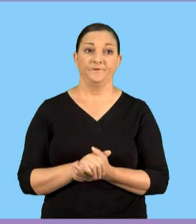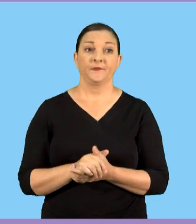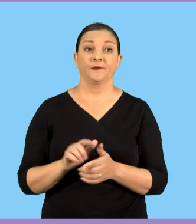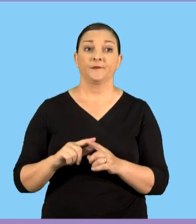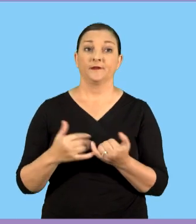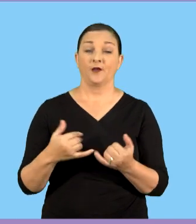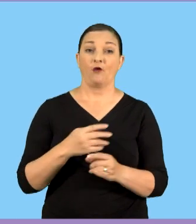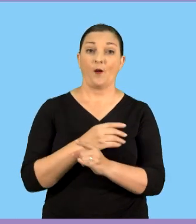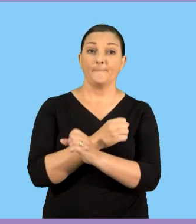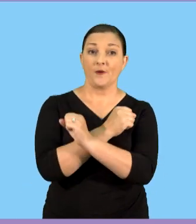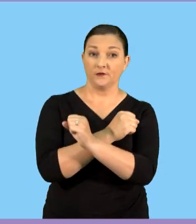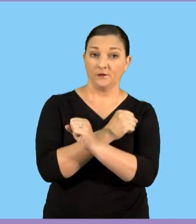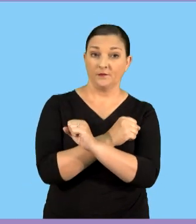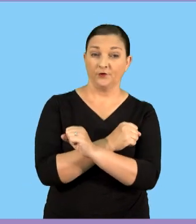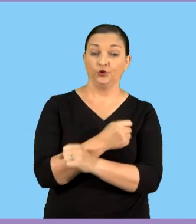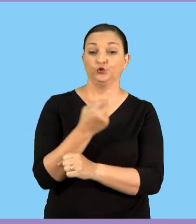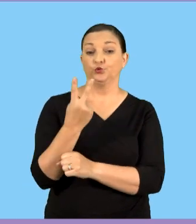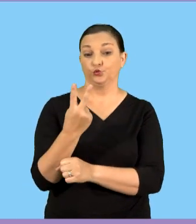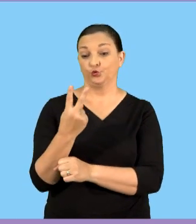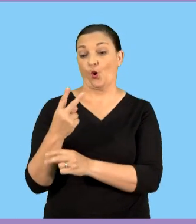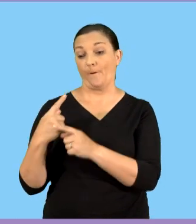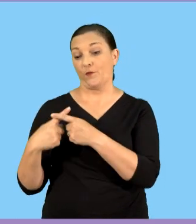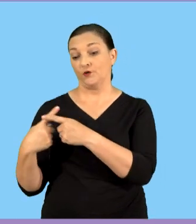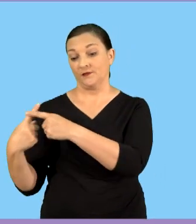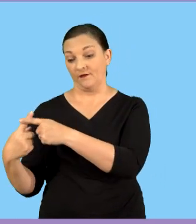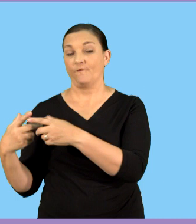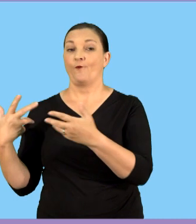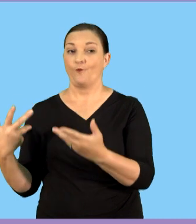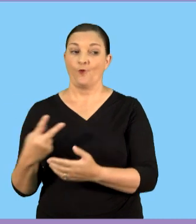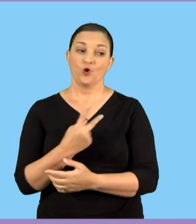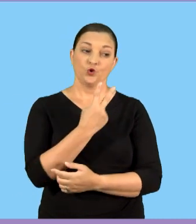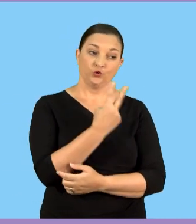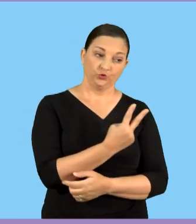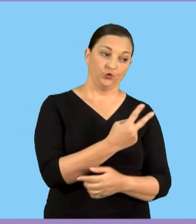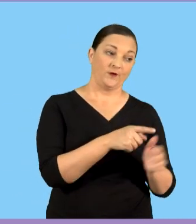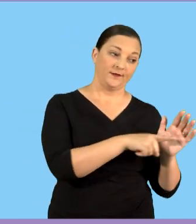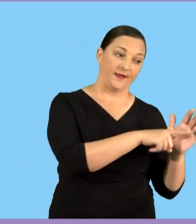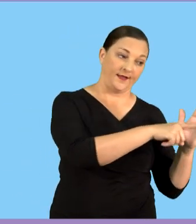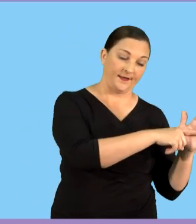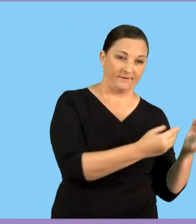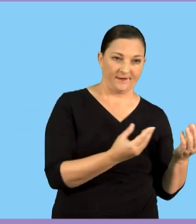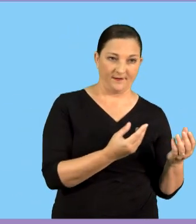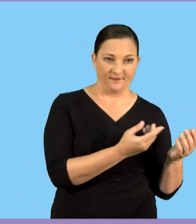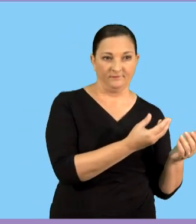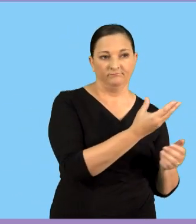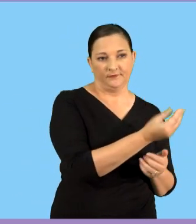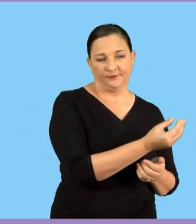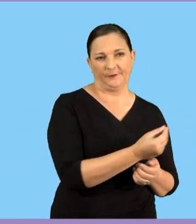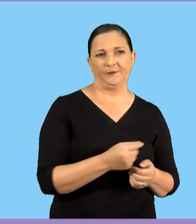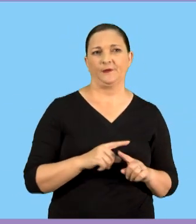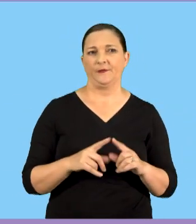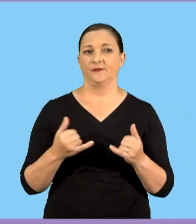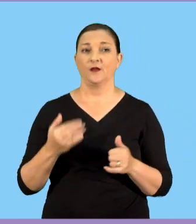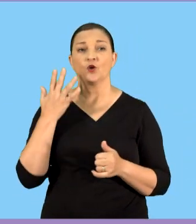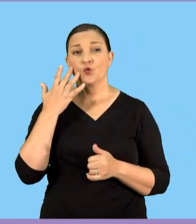So, multiplication of two positive numbers or two negative numbers. The product of two positive